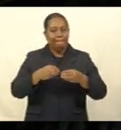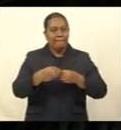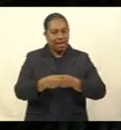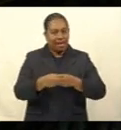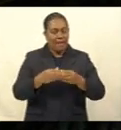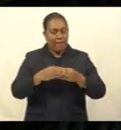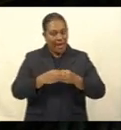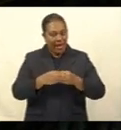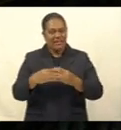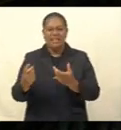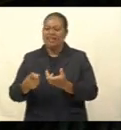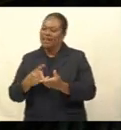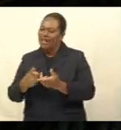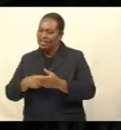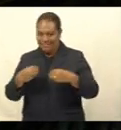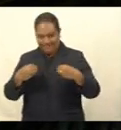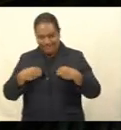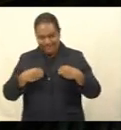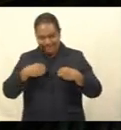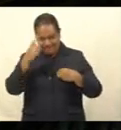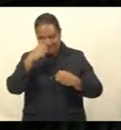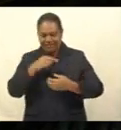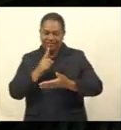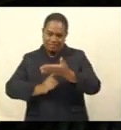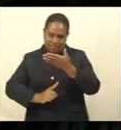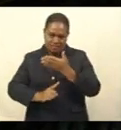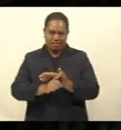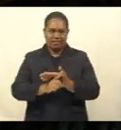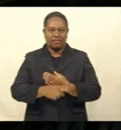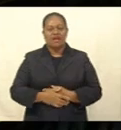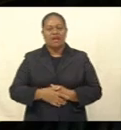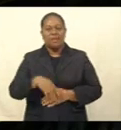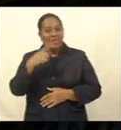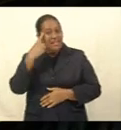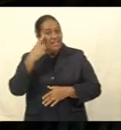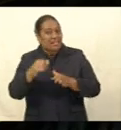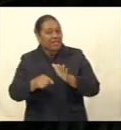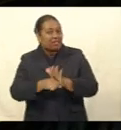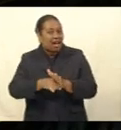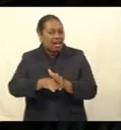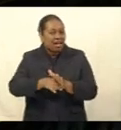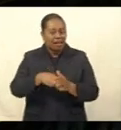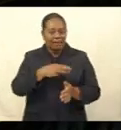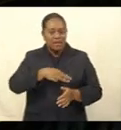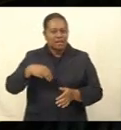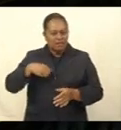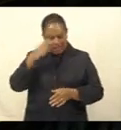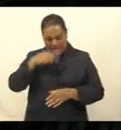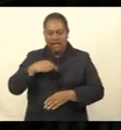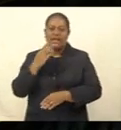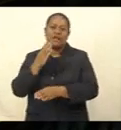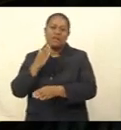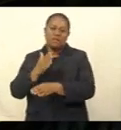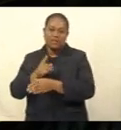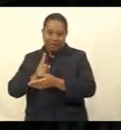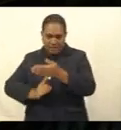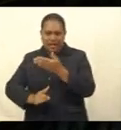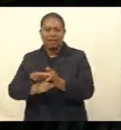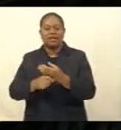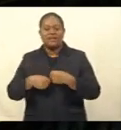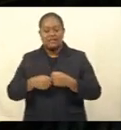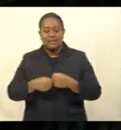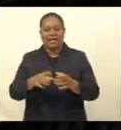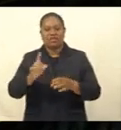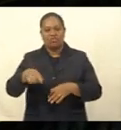other essential businesses, as identified by the ministry, may operate from tomorrow. However, this is the key